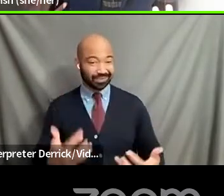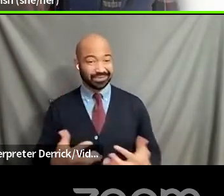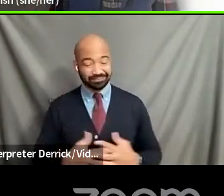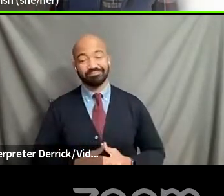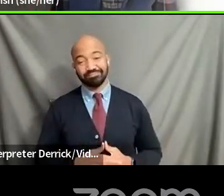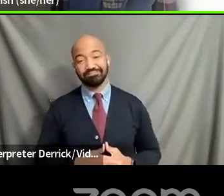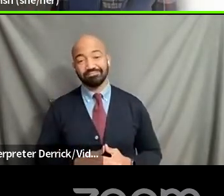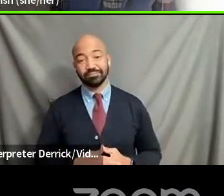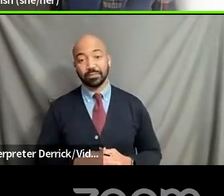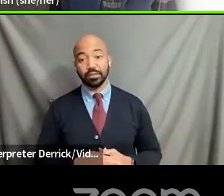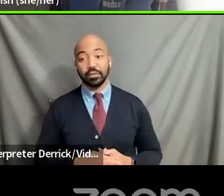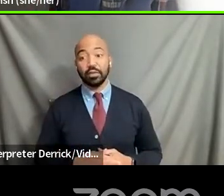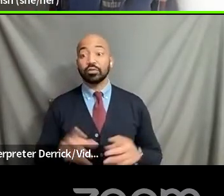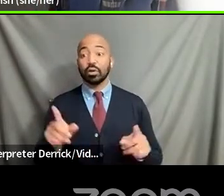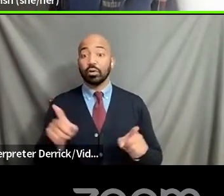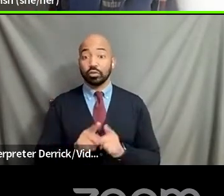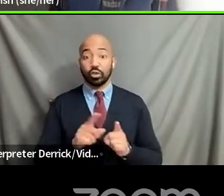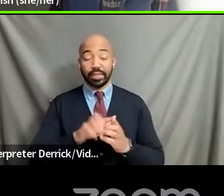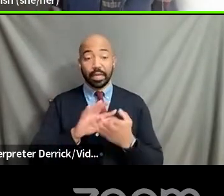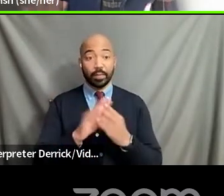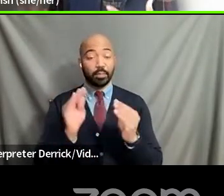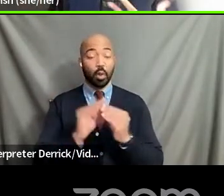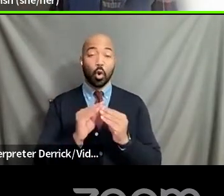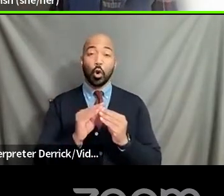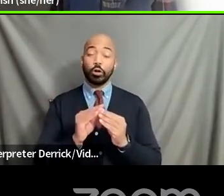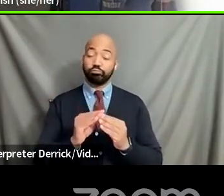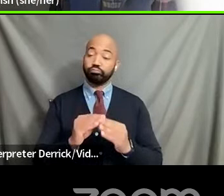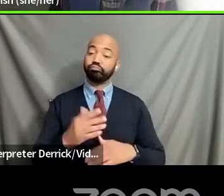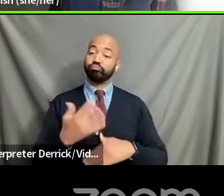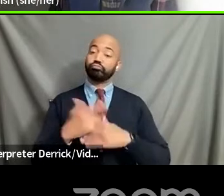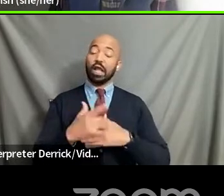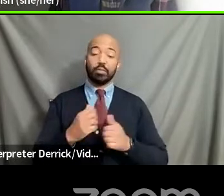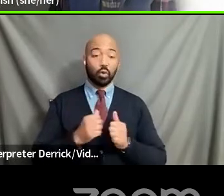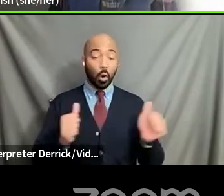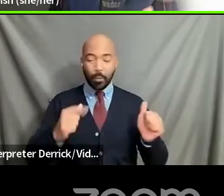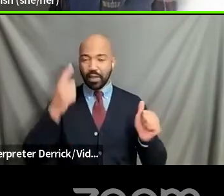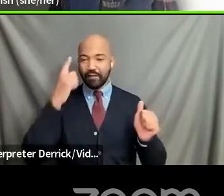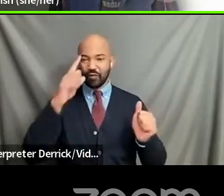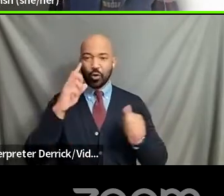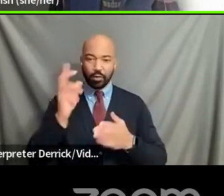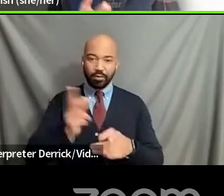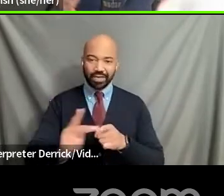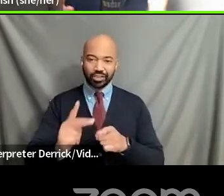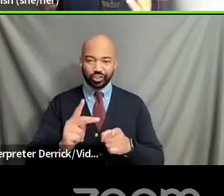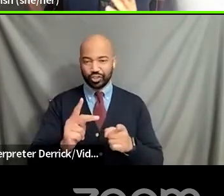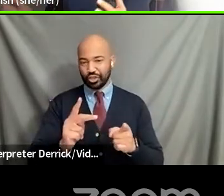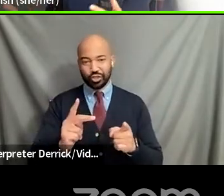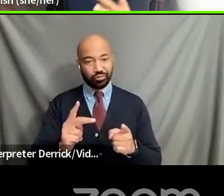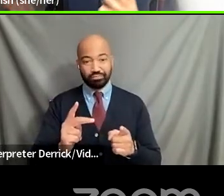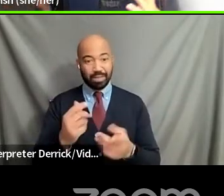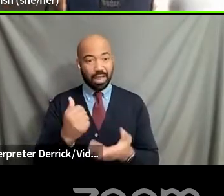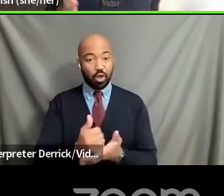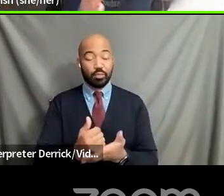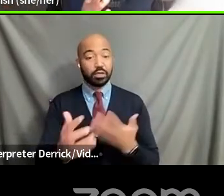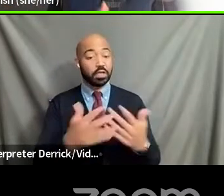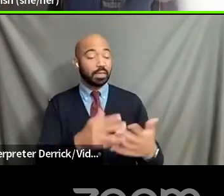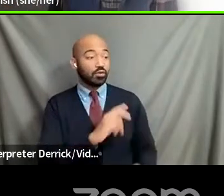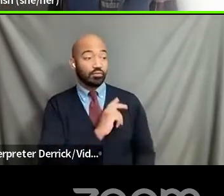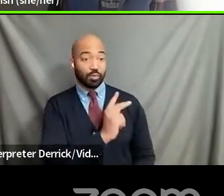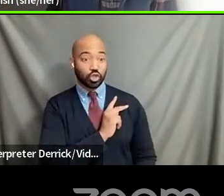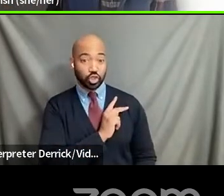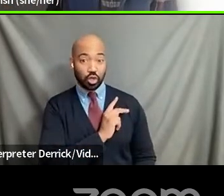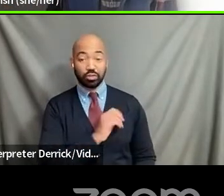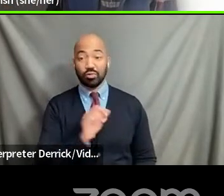to professional help for whatever part of your life that you're working on, whether that's personal or research related or